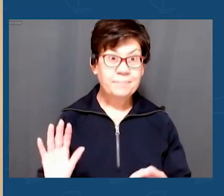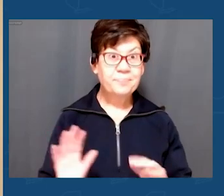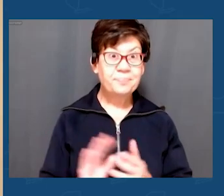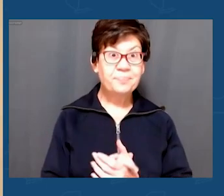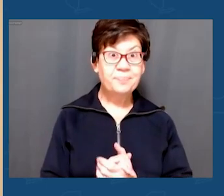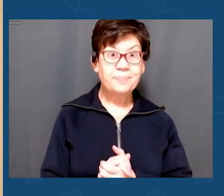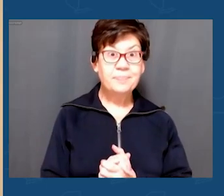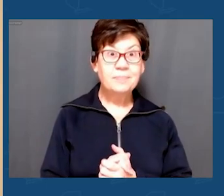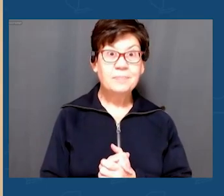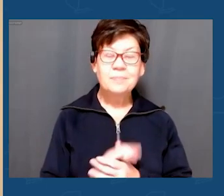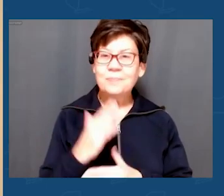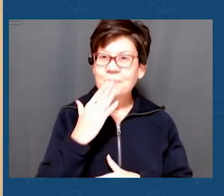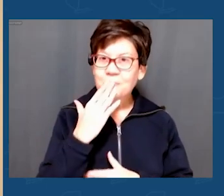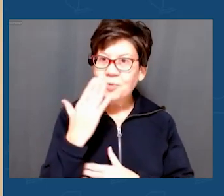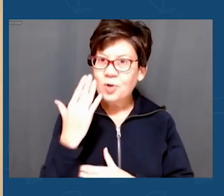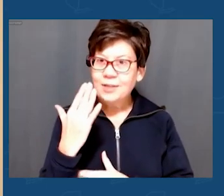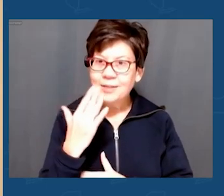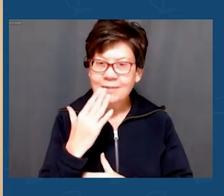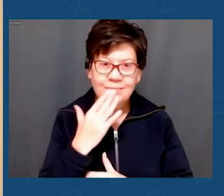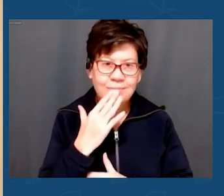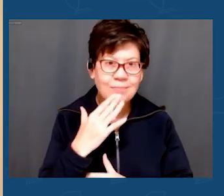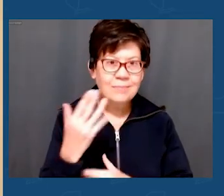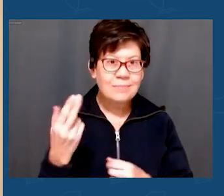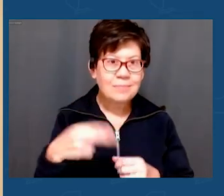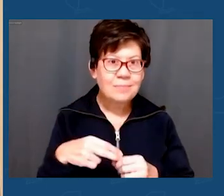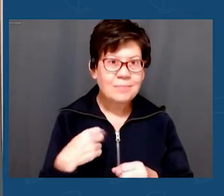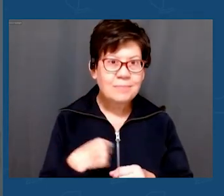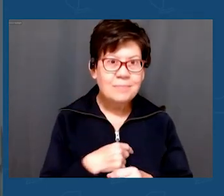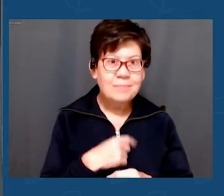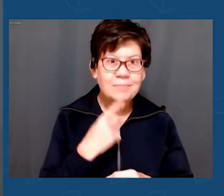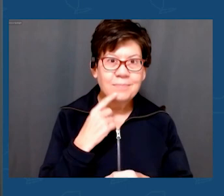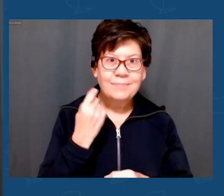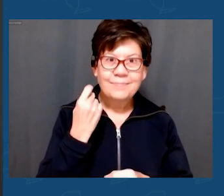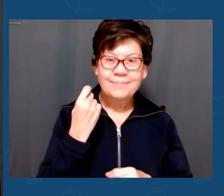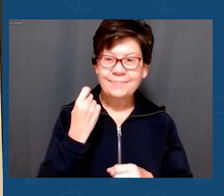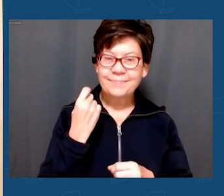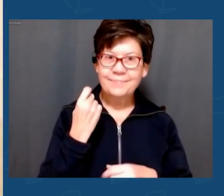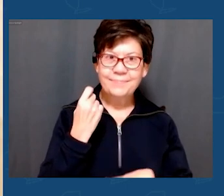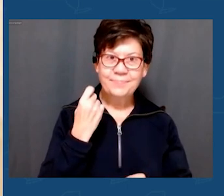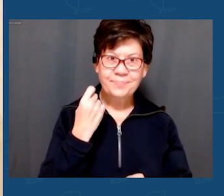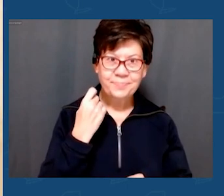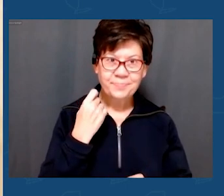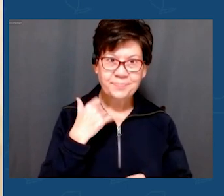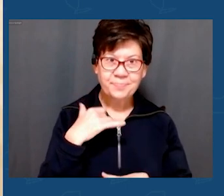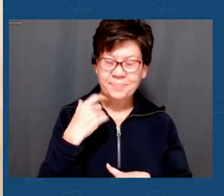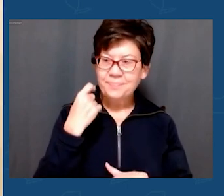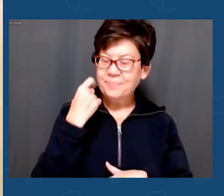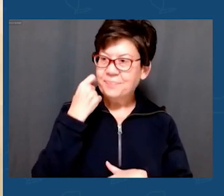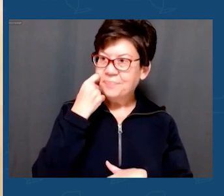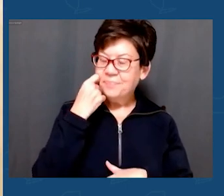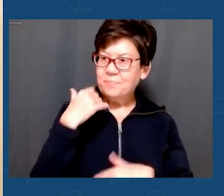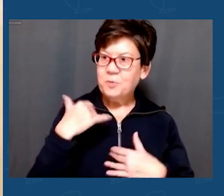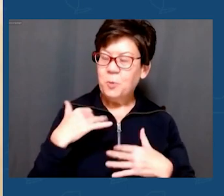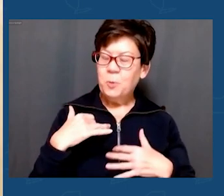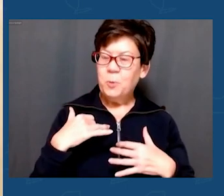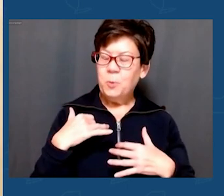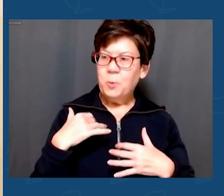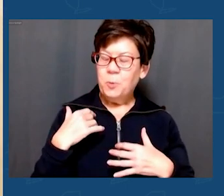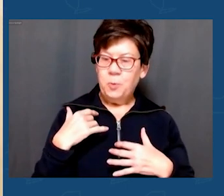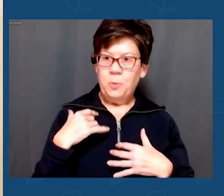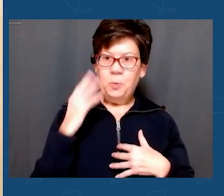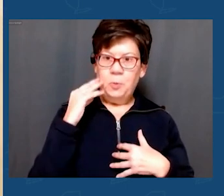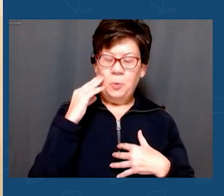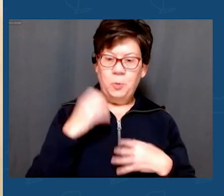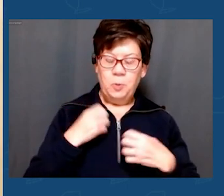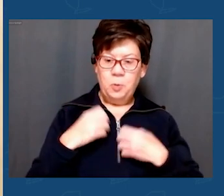Good morning. Thank you for joining us. I just had an incredibly emotional experience with a number of high